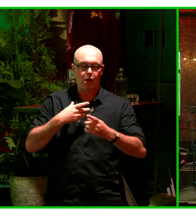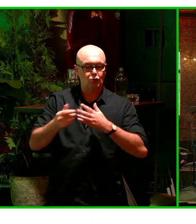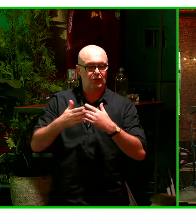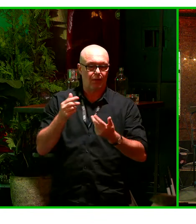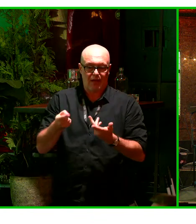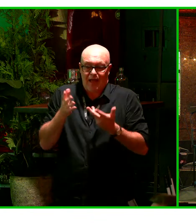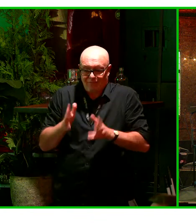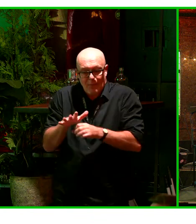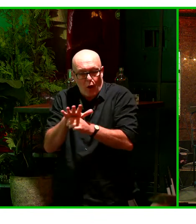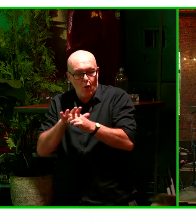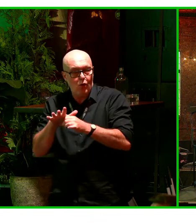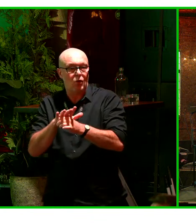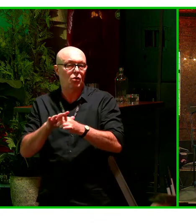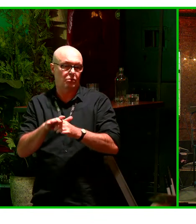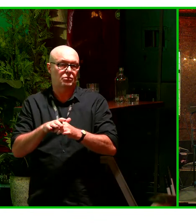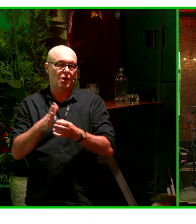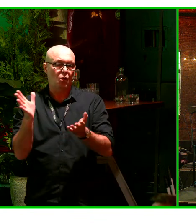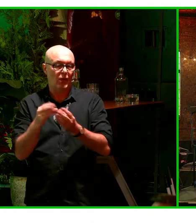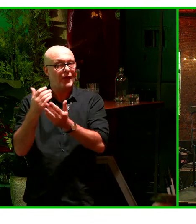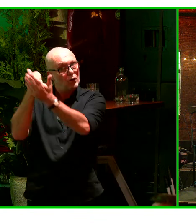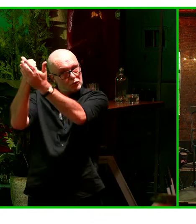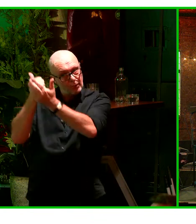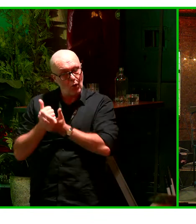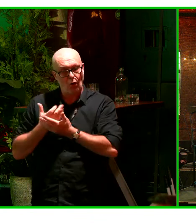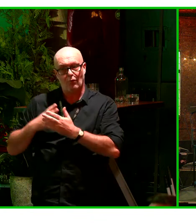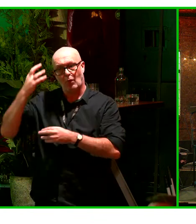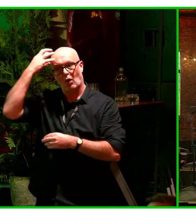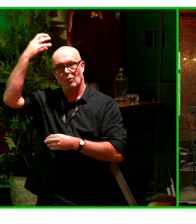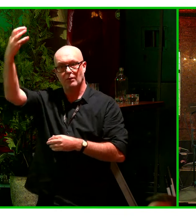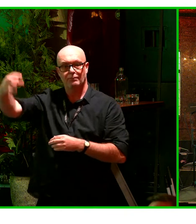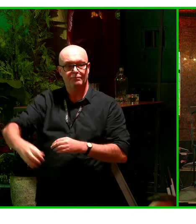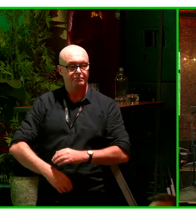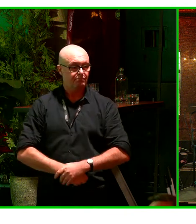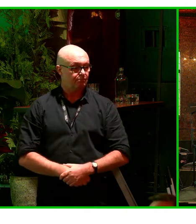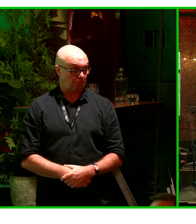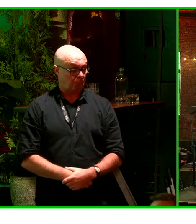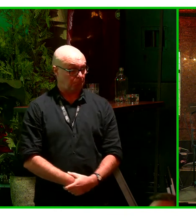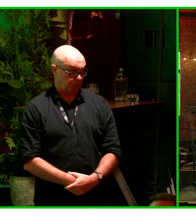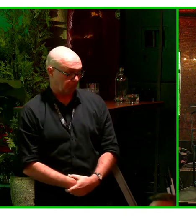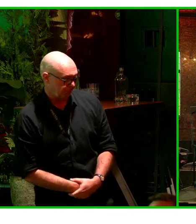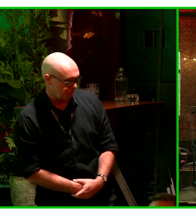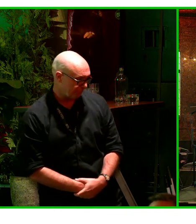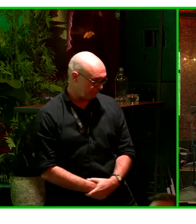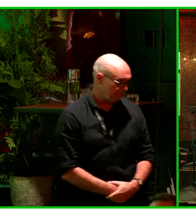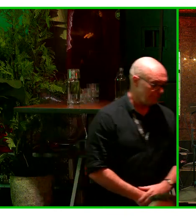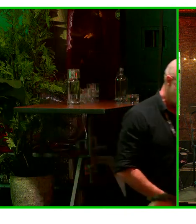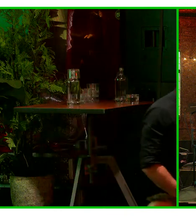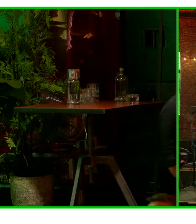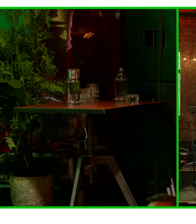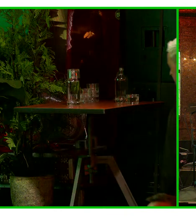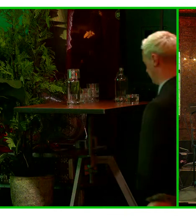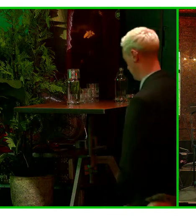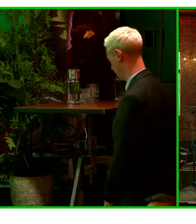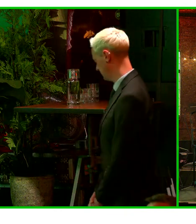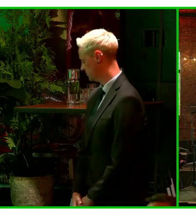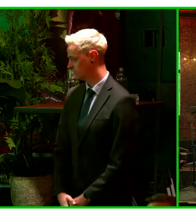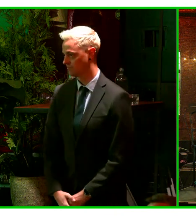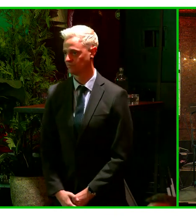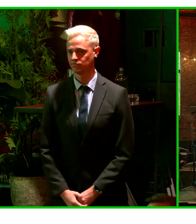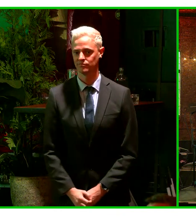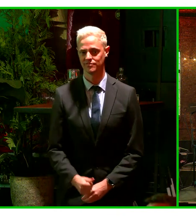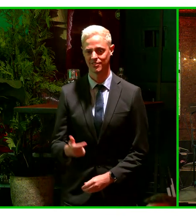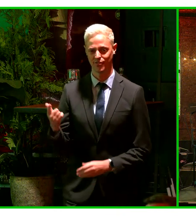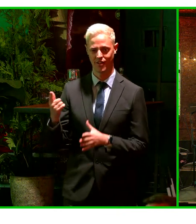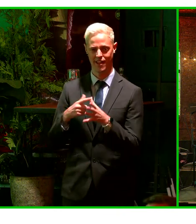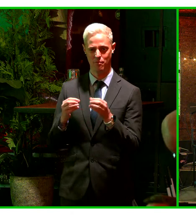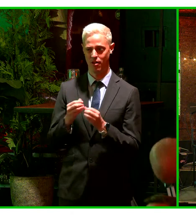and support of the national government. Can I just make a quick point on that, Helen, just to build on it? We've got to get our heads in the right place here.